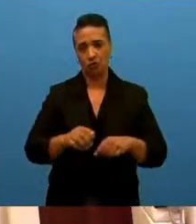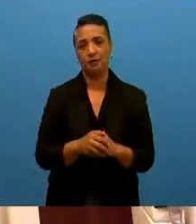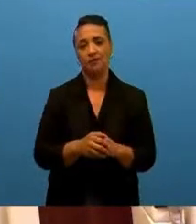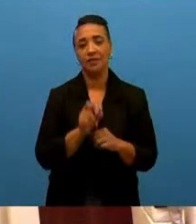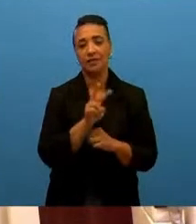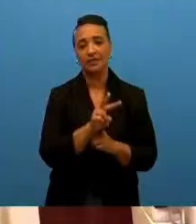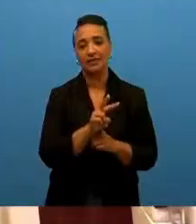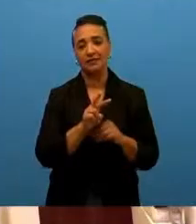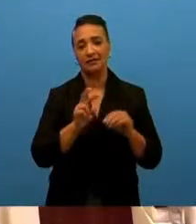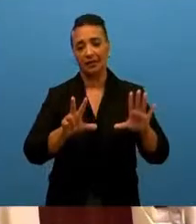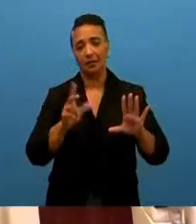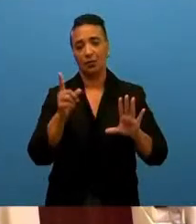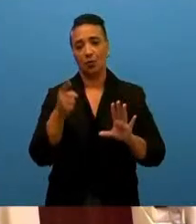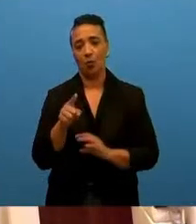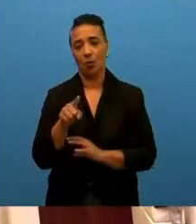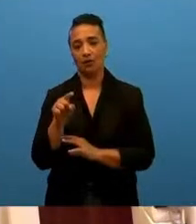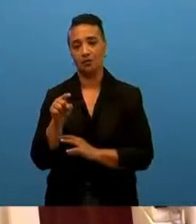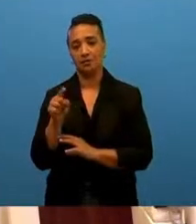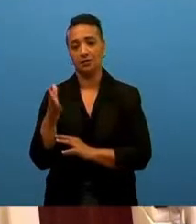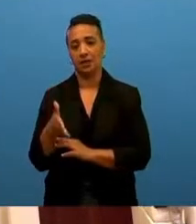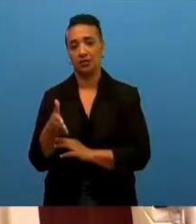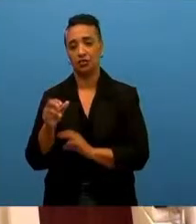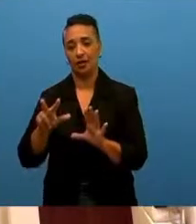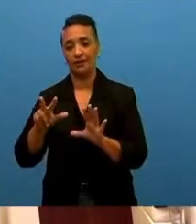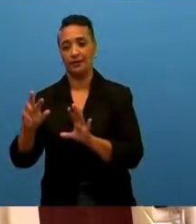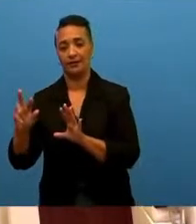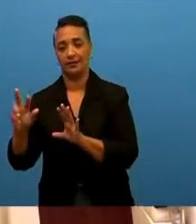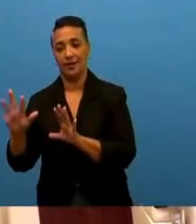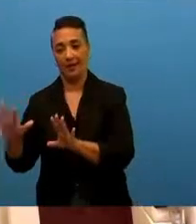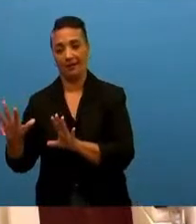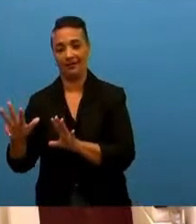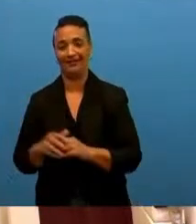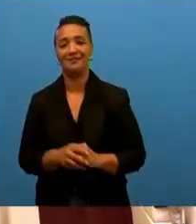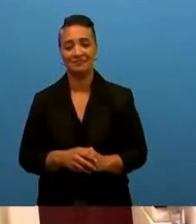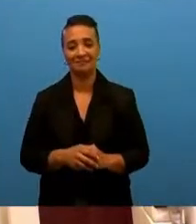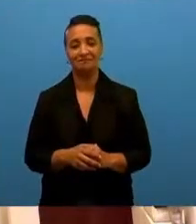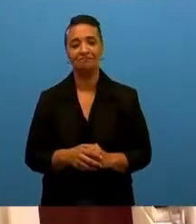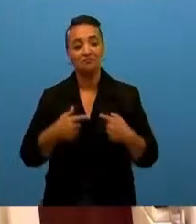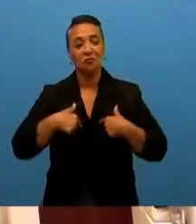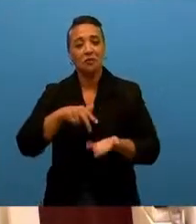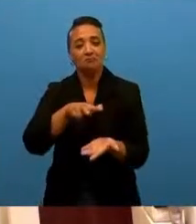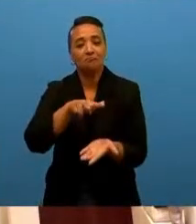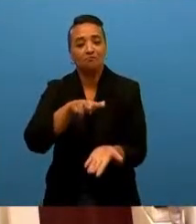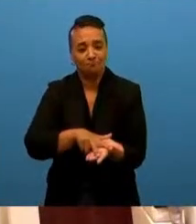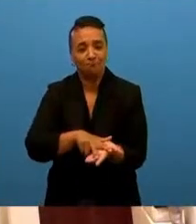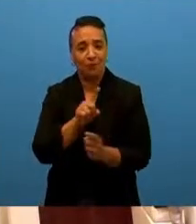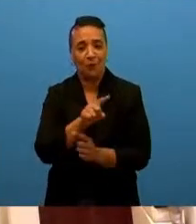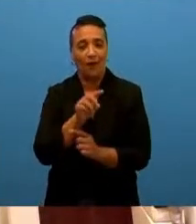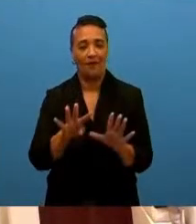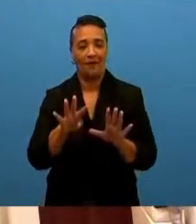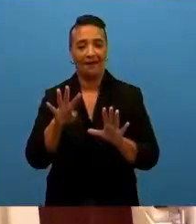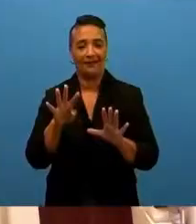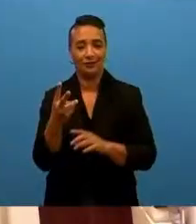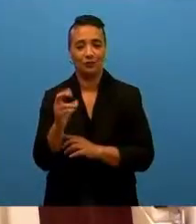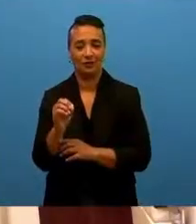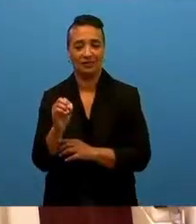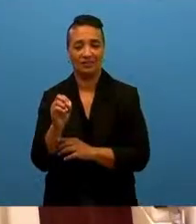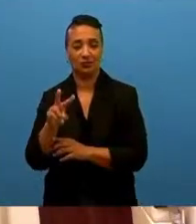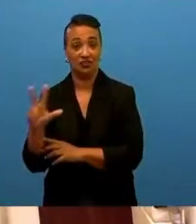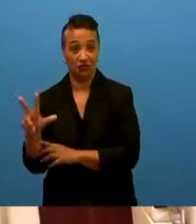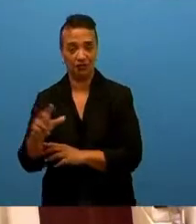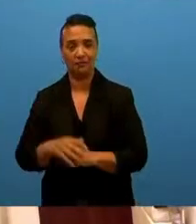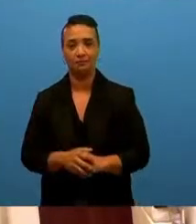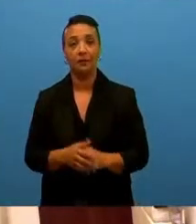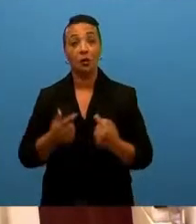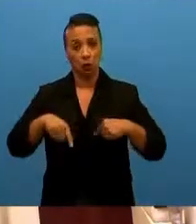78/189, adopted on 19 December 2023. Based on these inputs, a zero